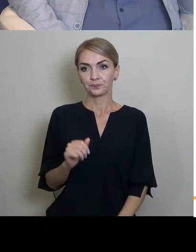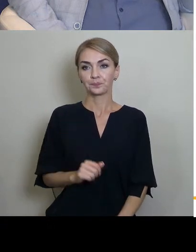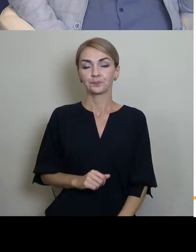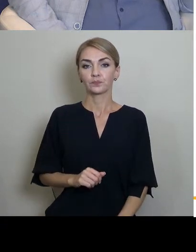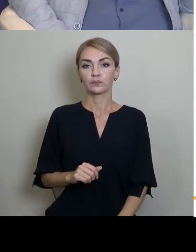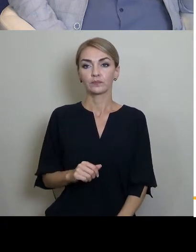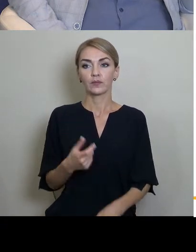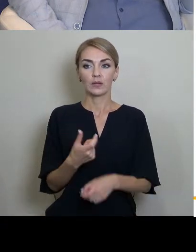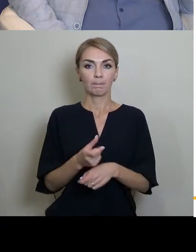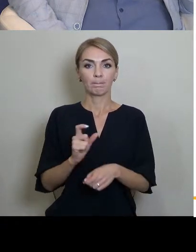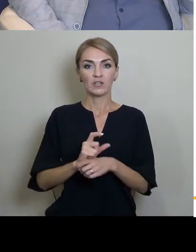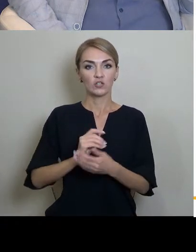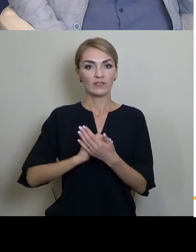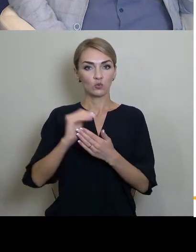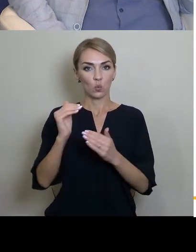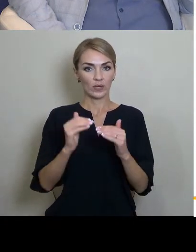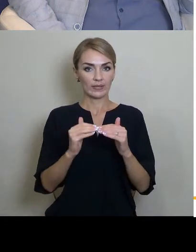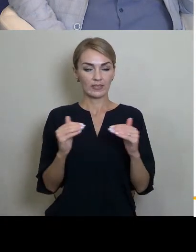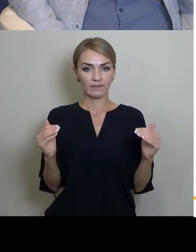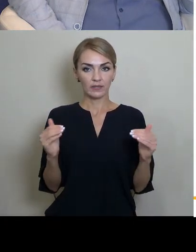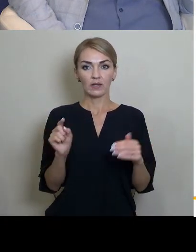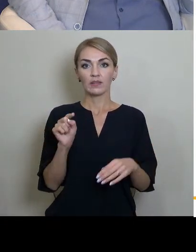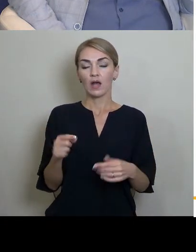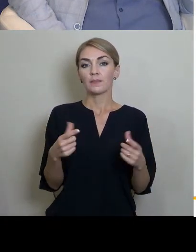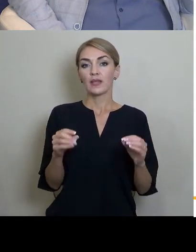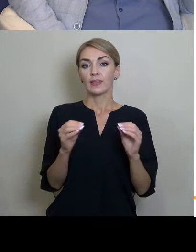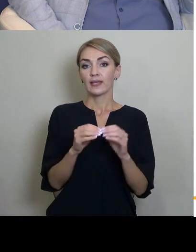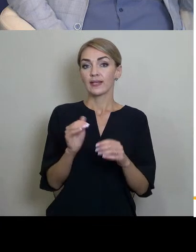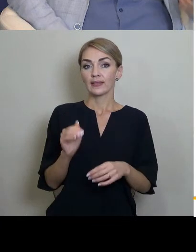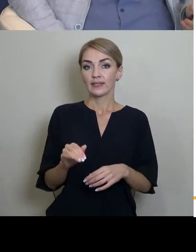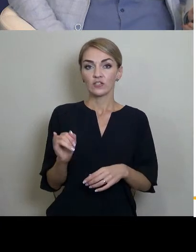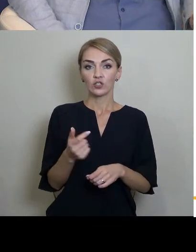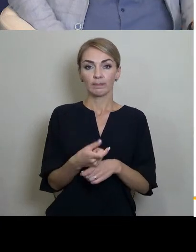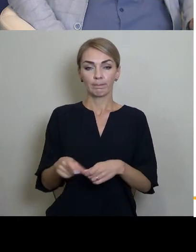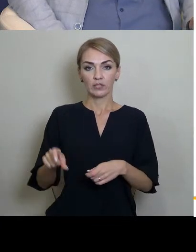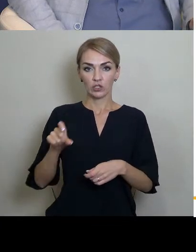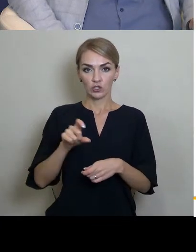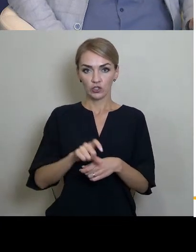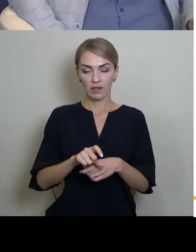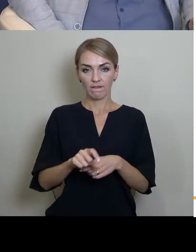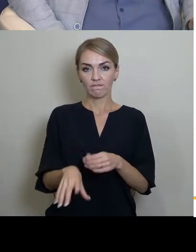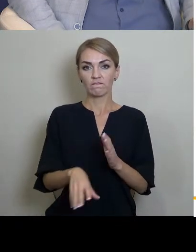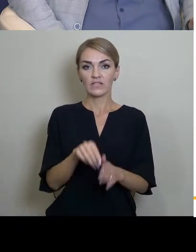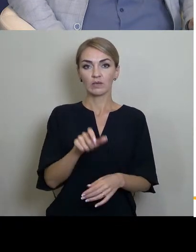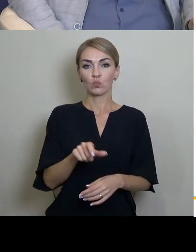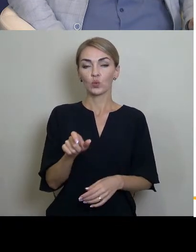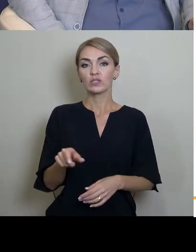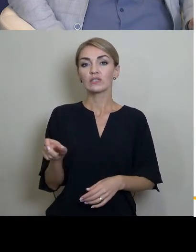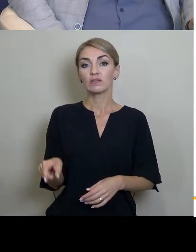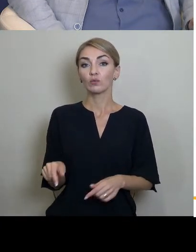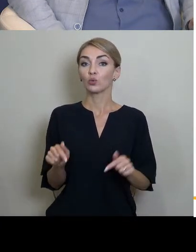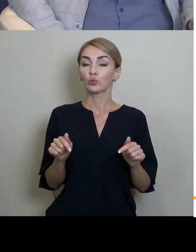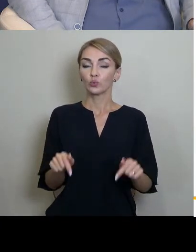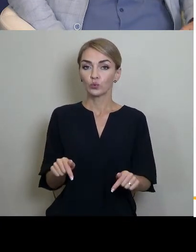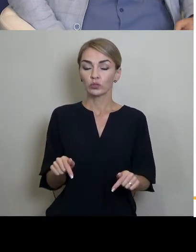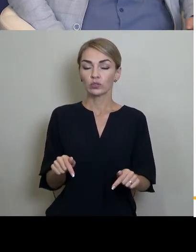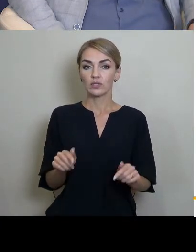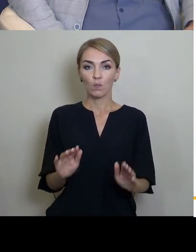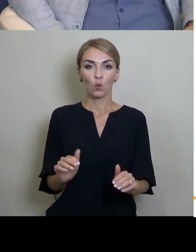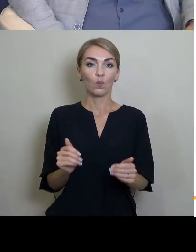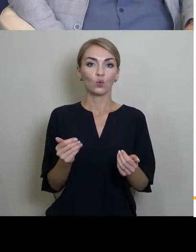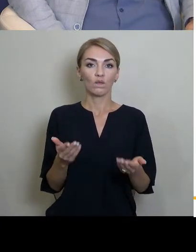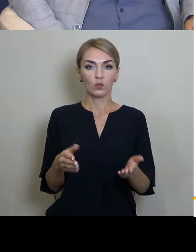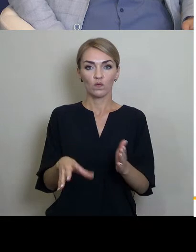about higher level with more than 10,000 of voters,